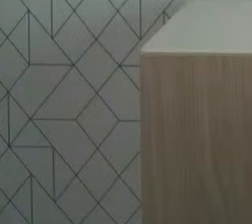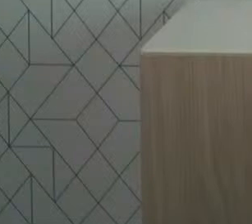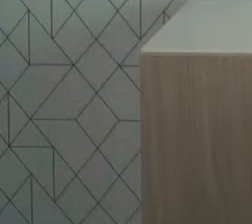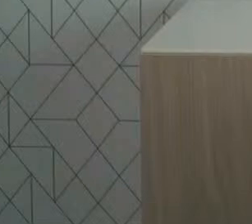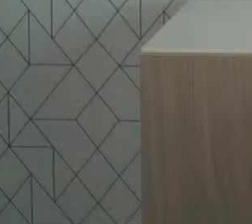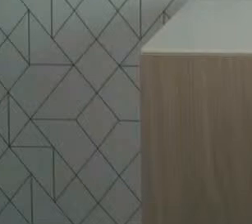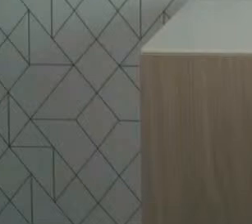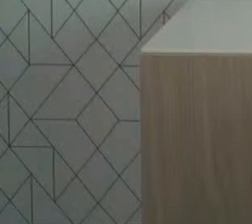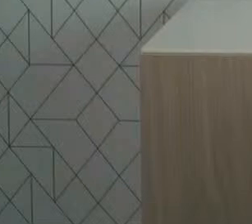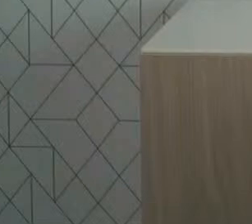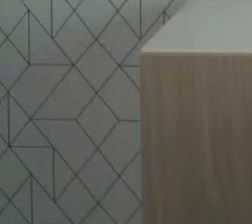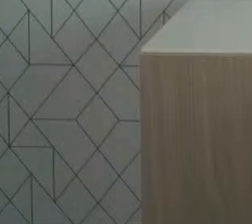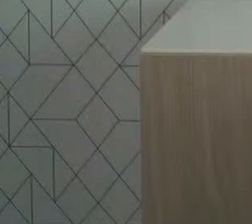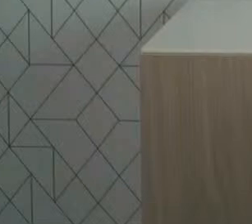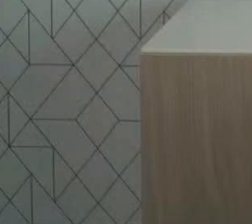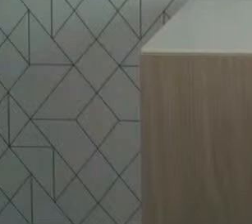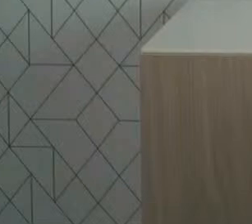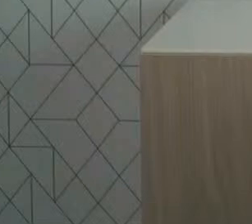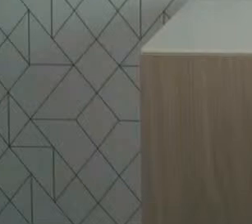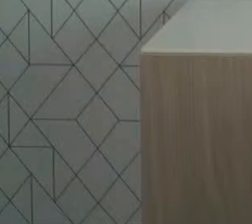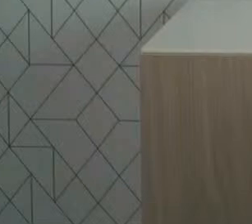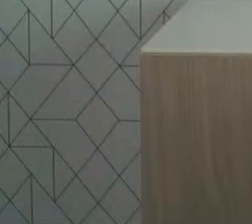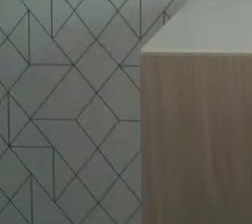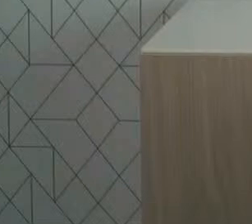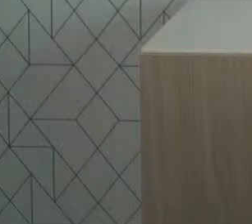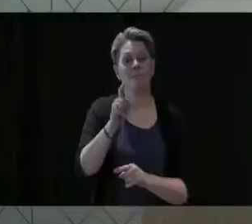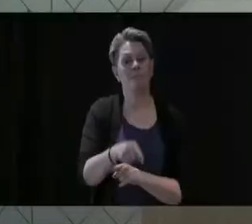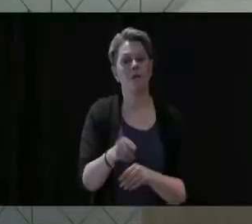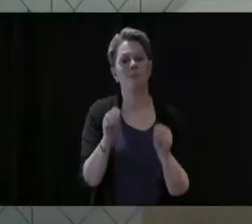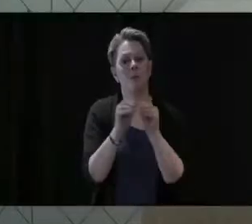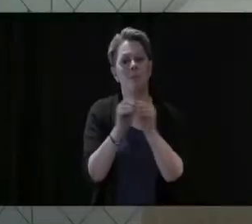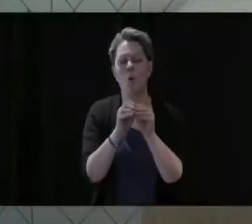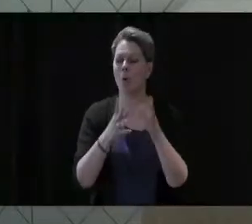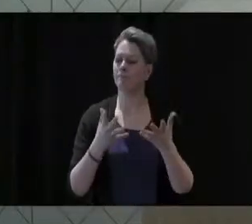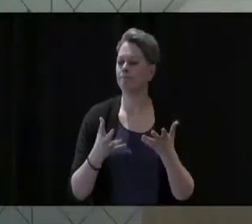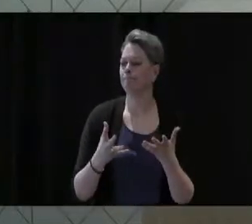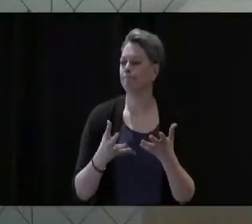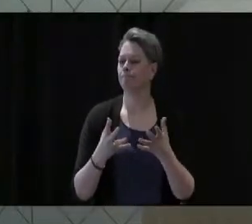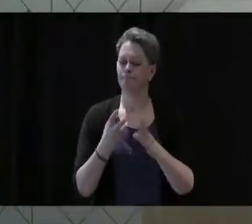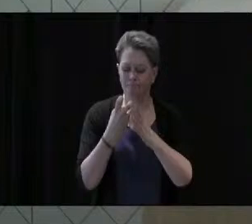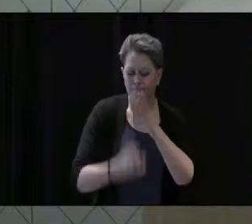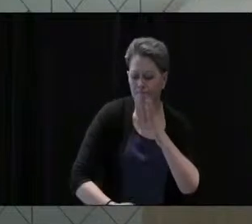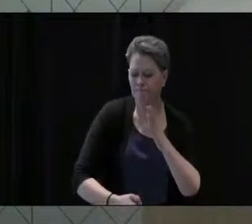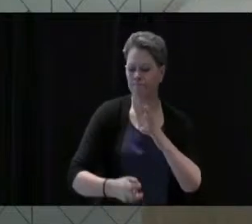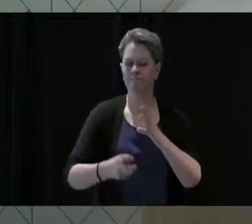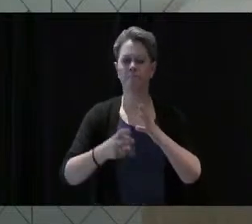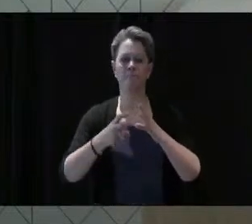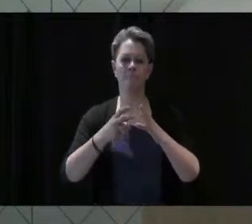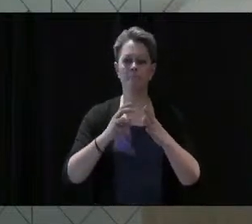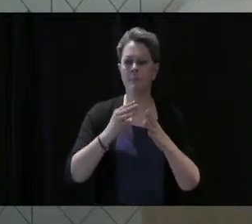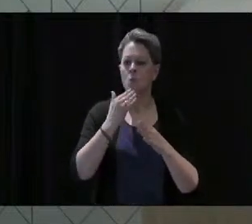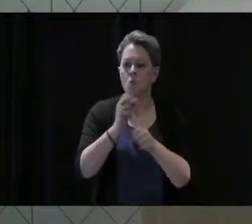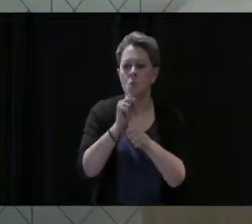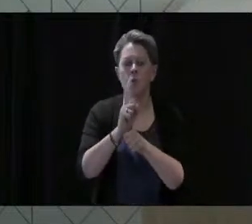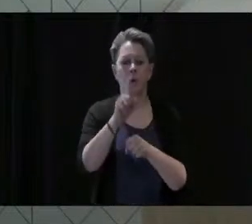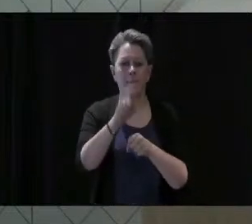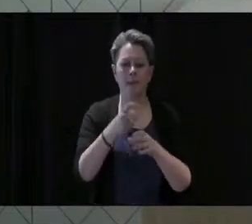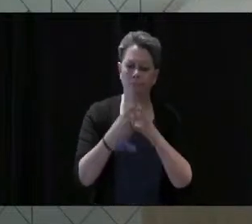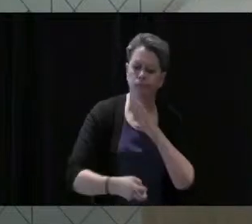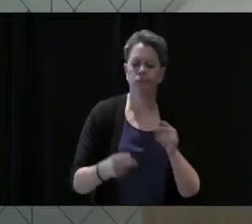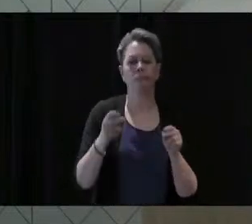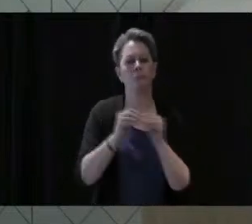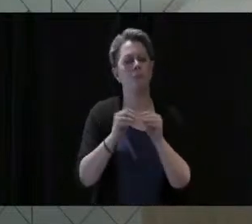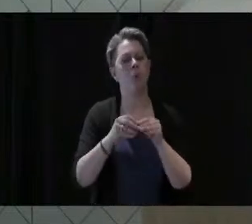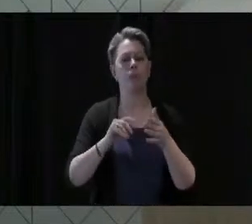and we have to be more effective in what we do. I think we